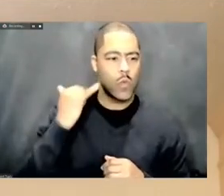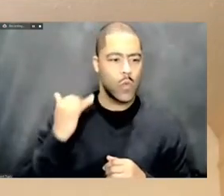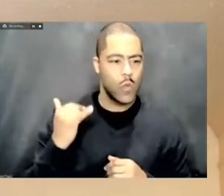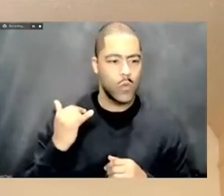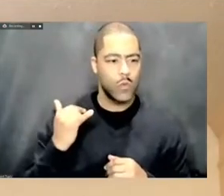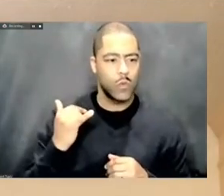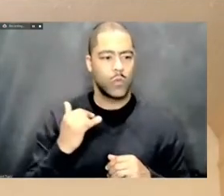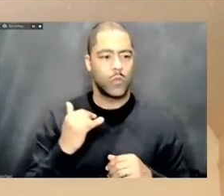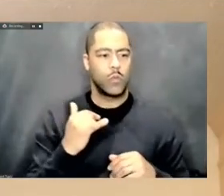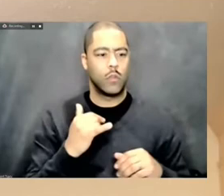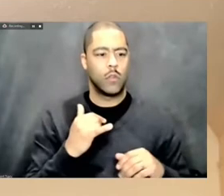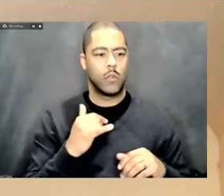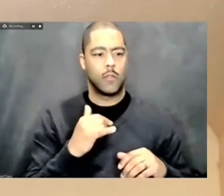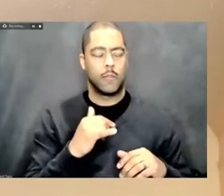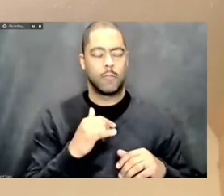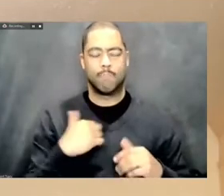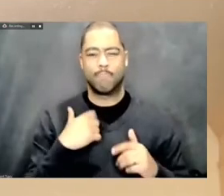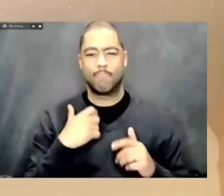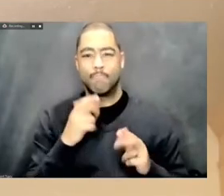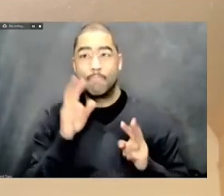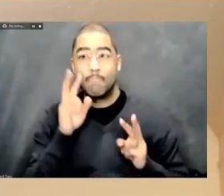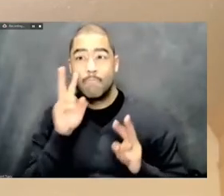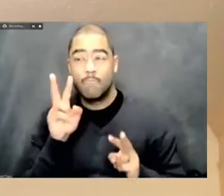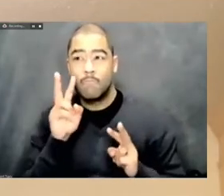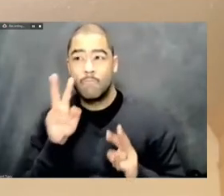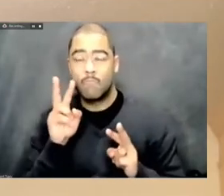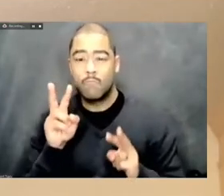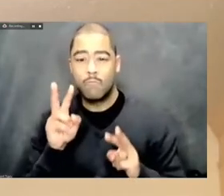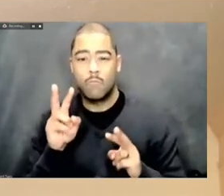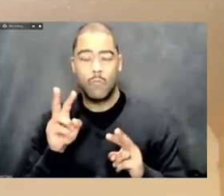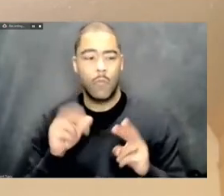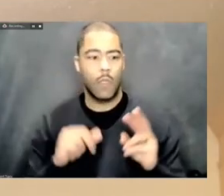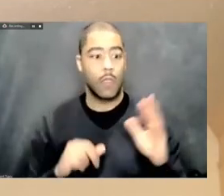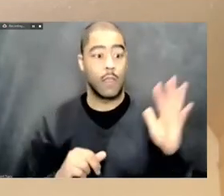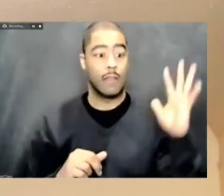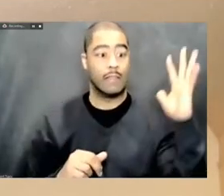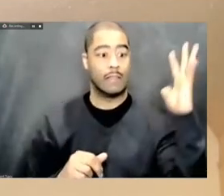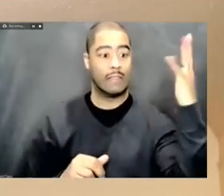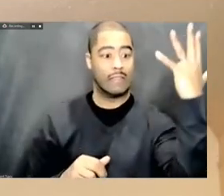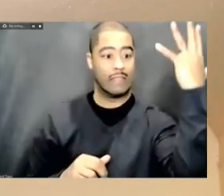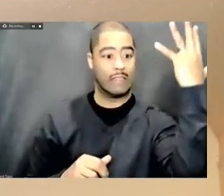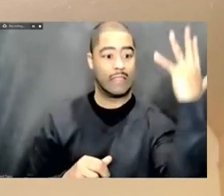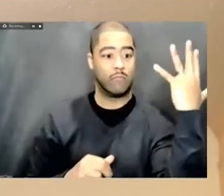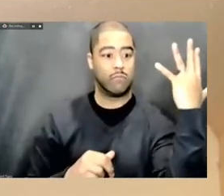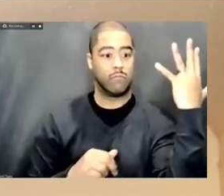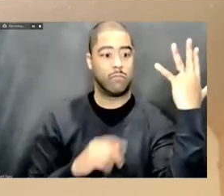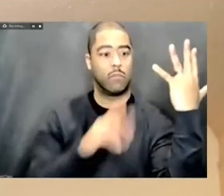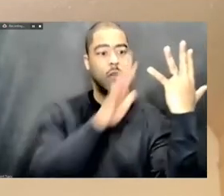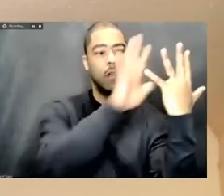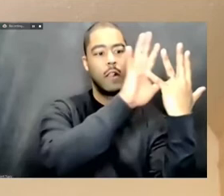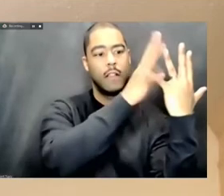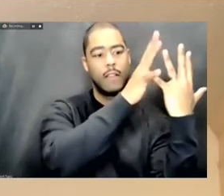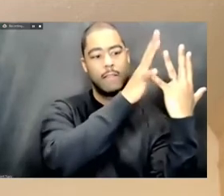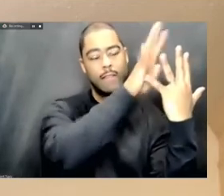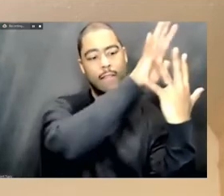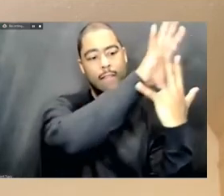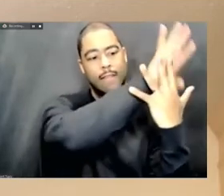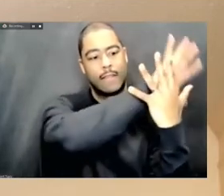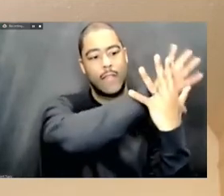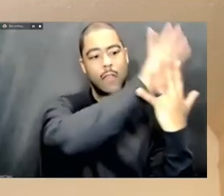season. Leaves swallow the body of light, and the breath of water brims over.